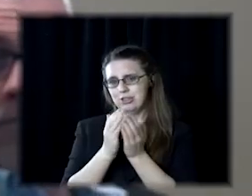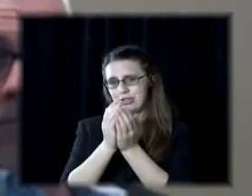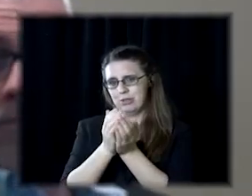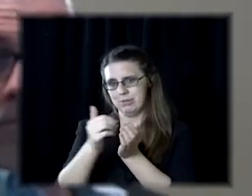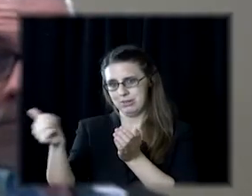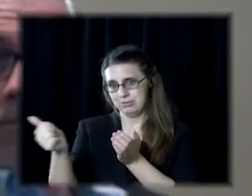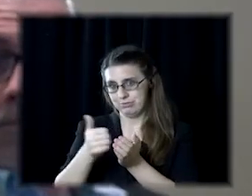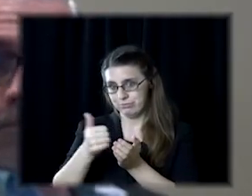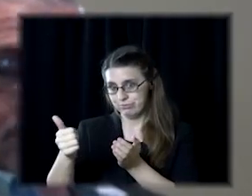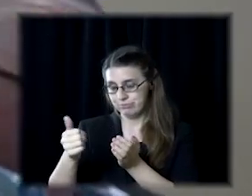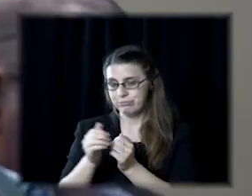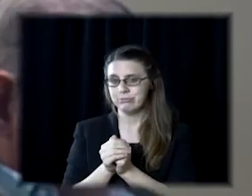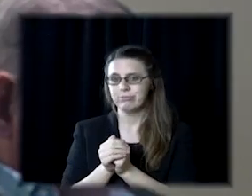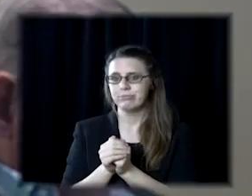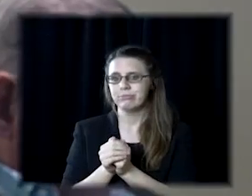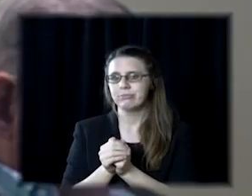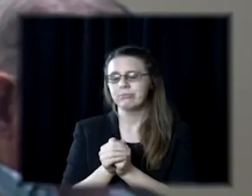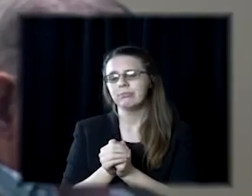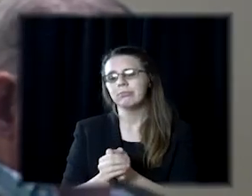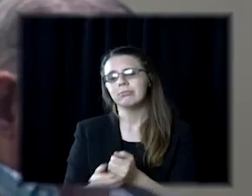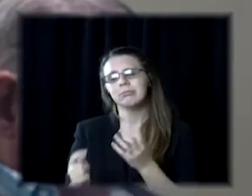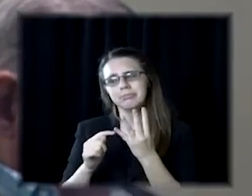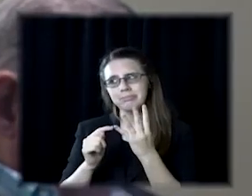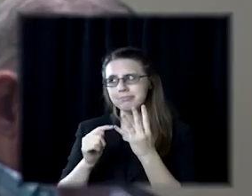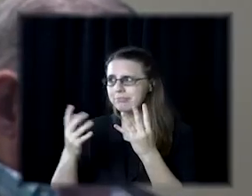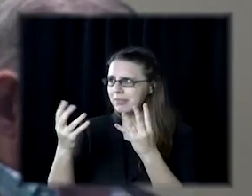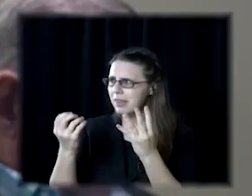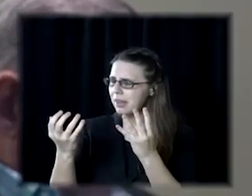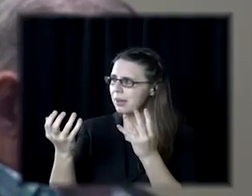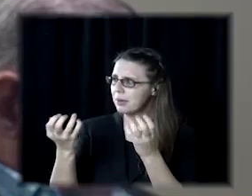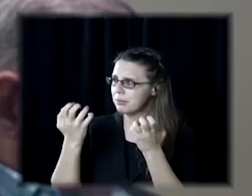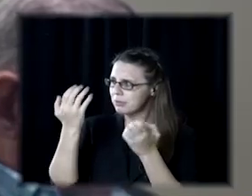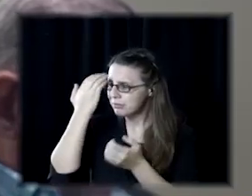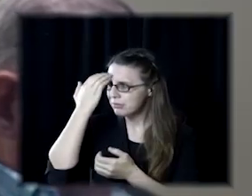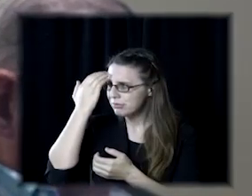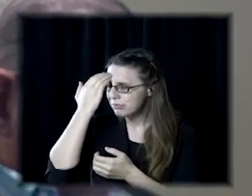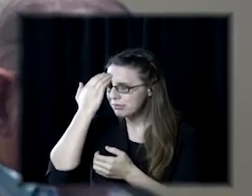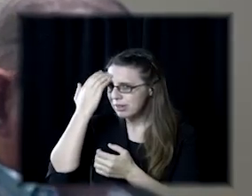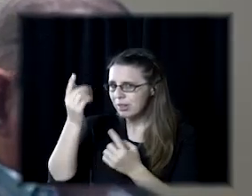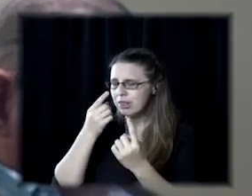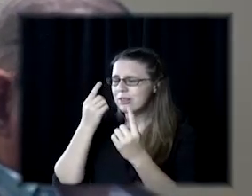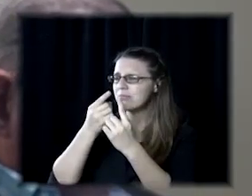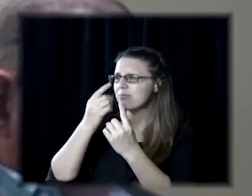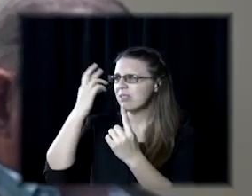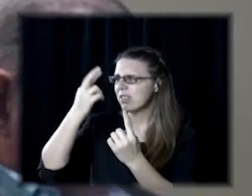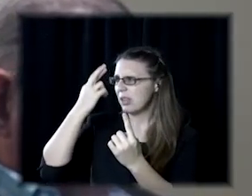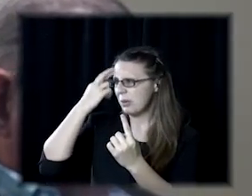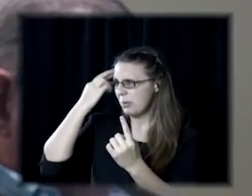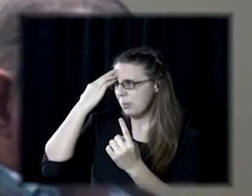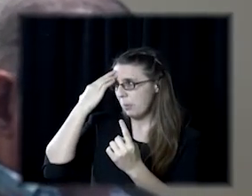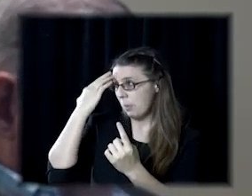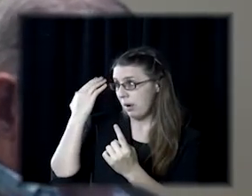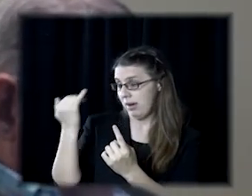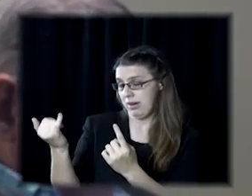And I would like to know the purpose of increasing the